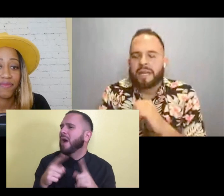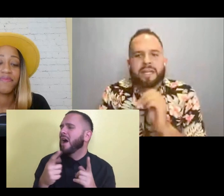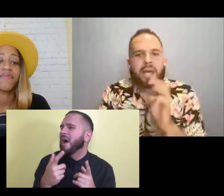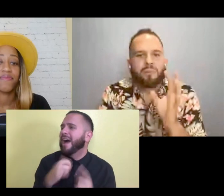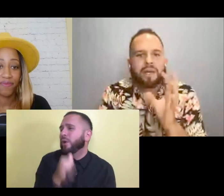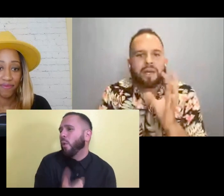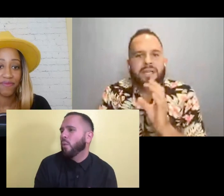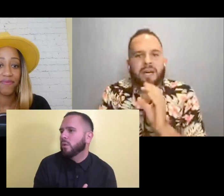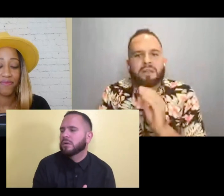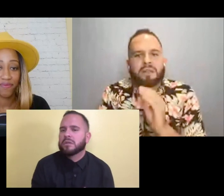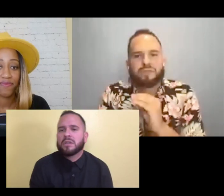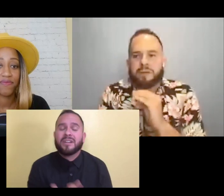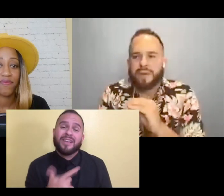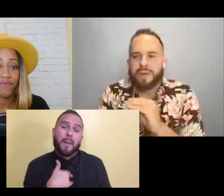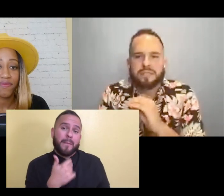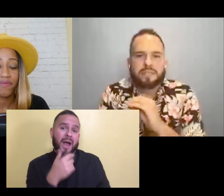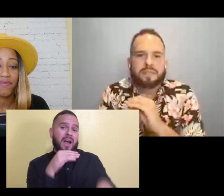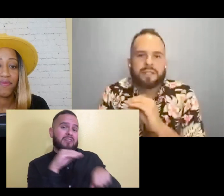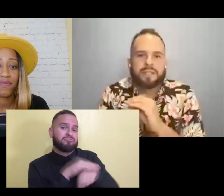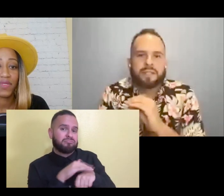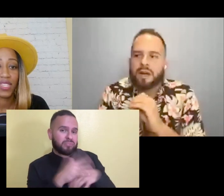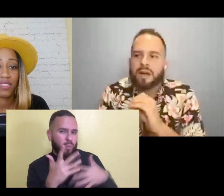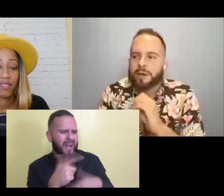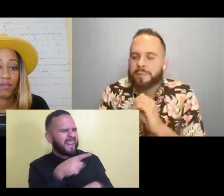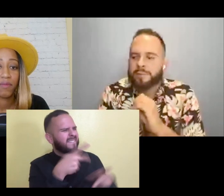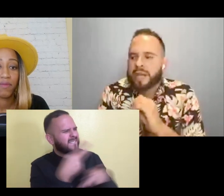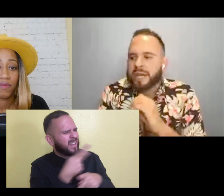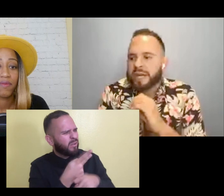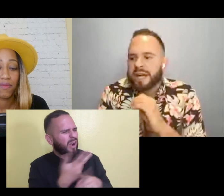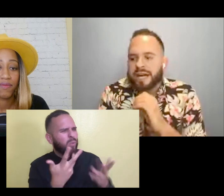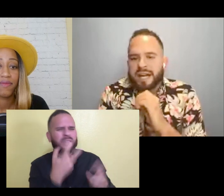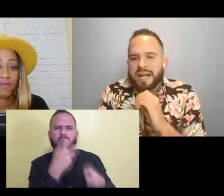And again, bring it down to the very basics.